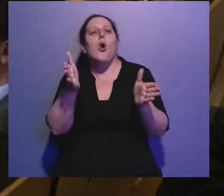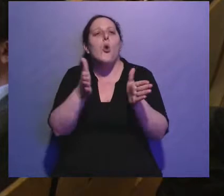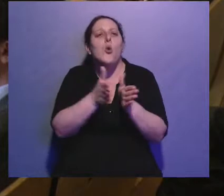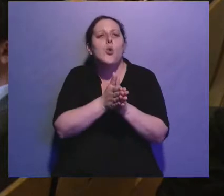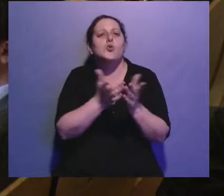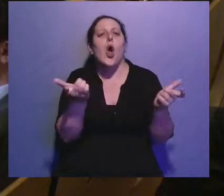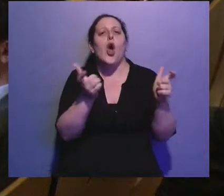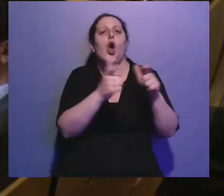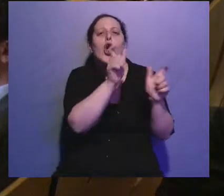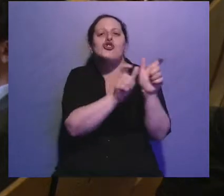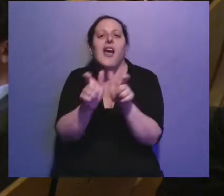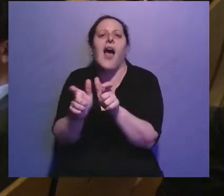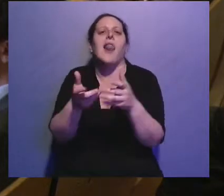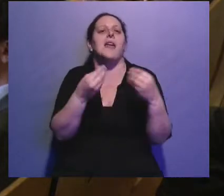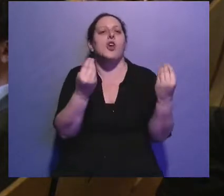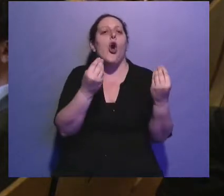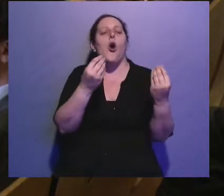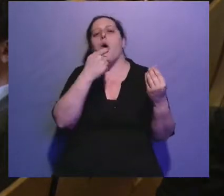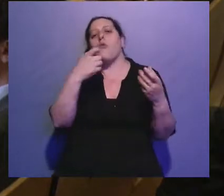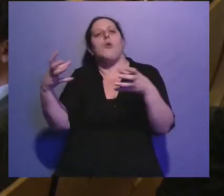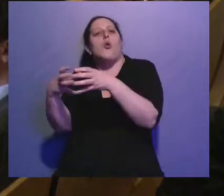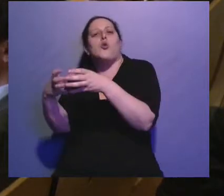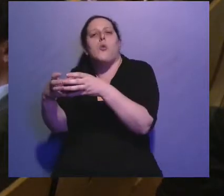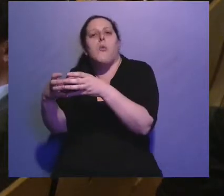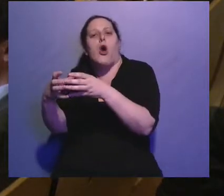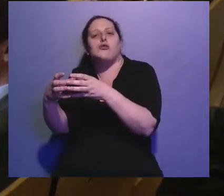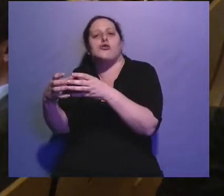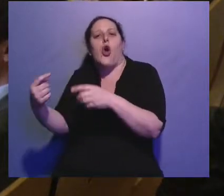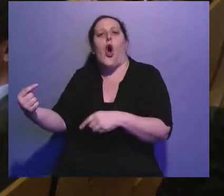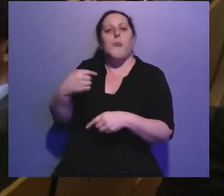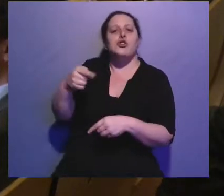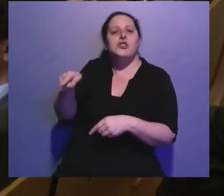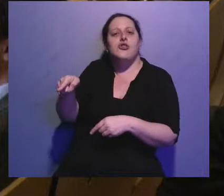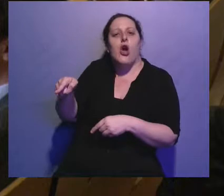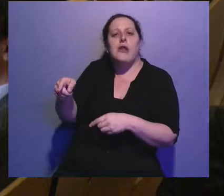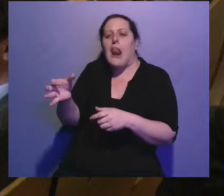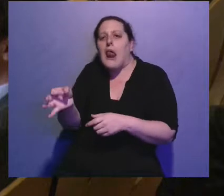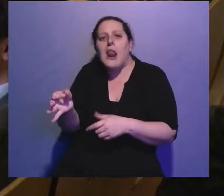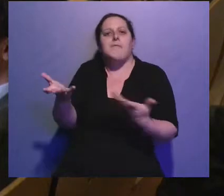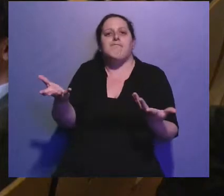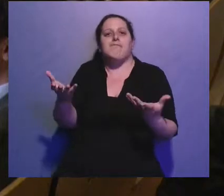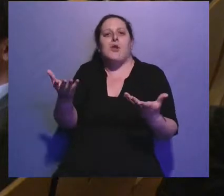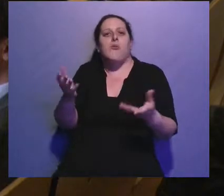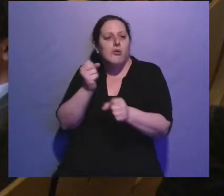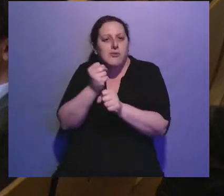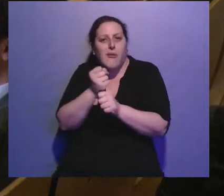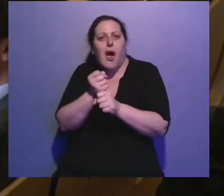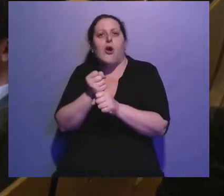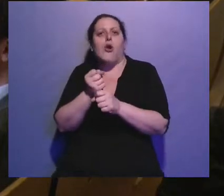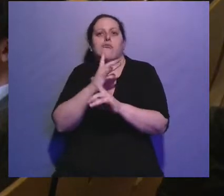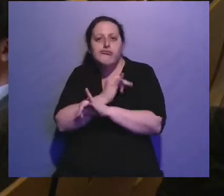council members or with political parties that are part of the opposition or part of the minority, but are true allies